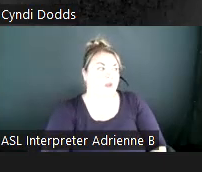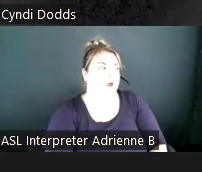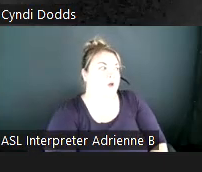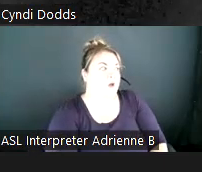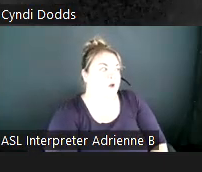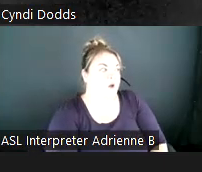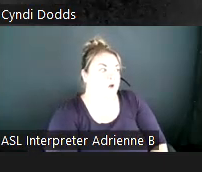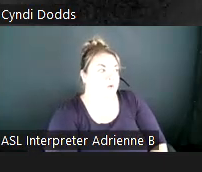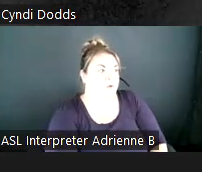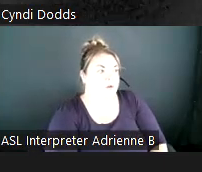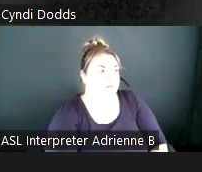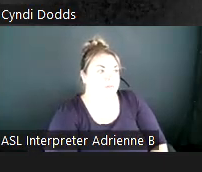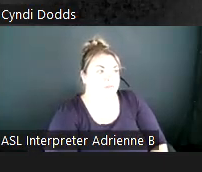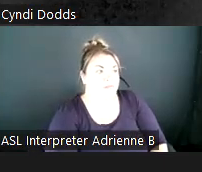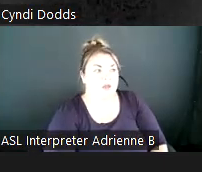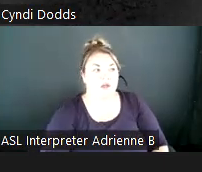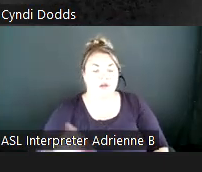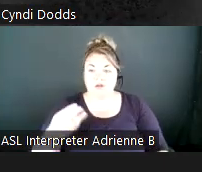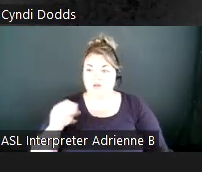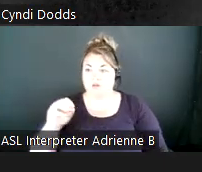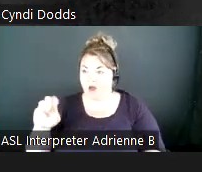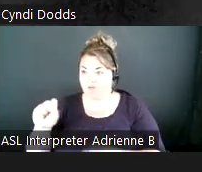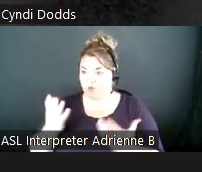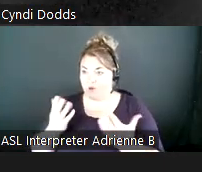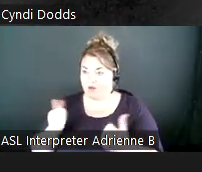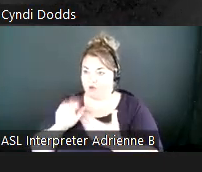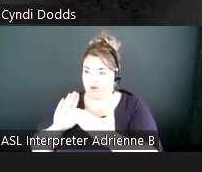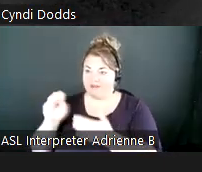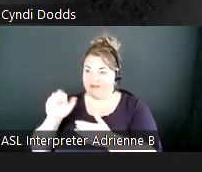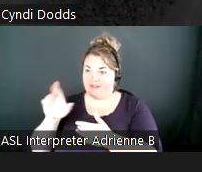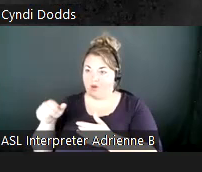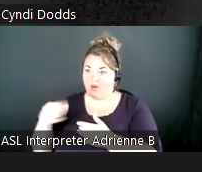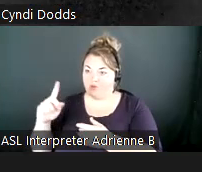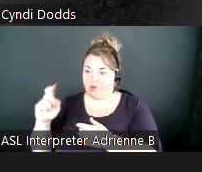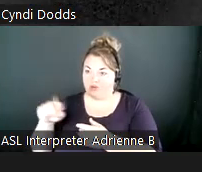Tom, do you want to address Sarah's question? I hadn't had a chance to read through that yet.